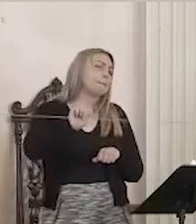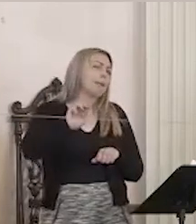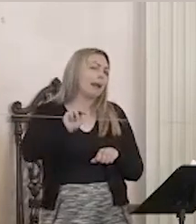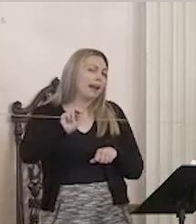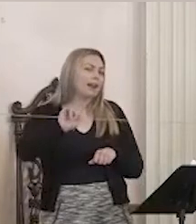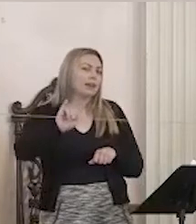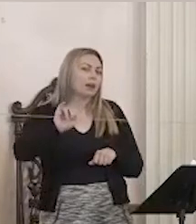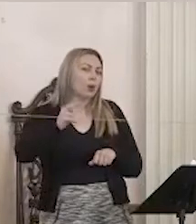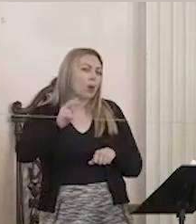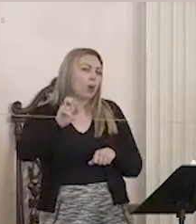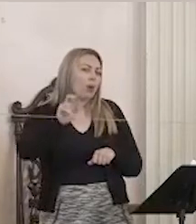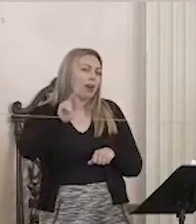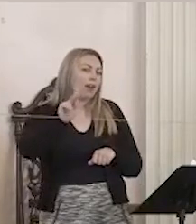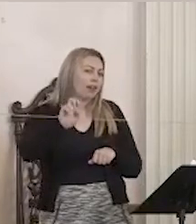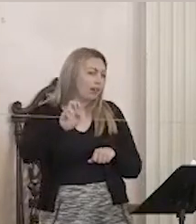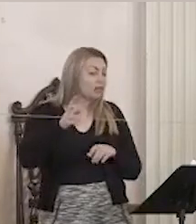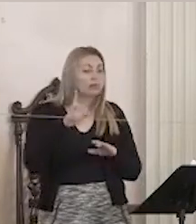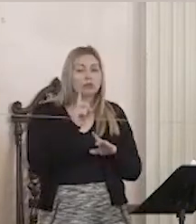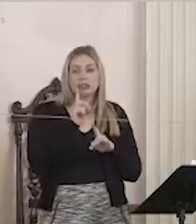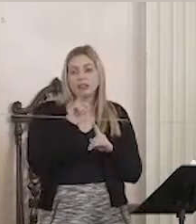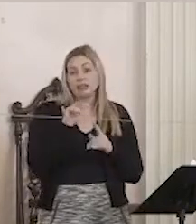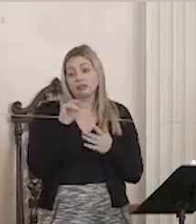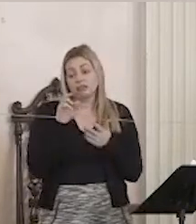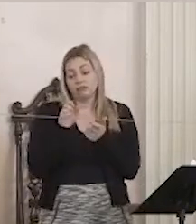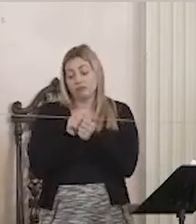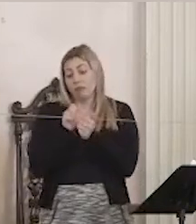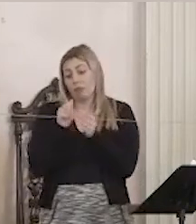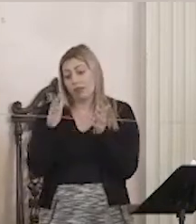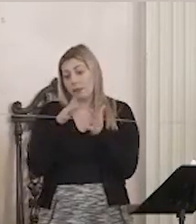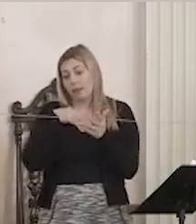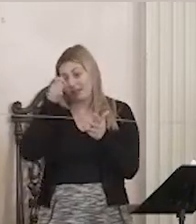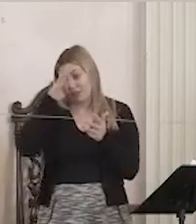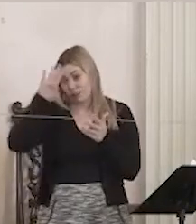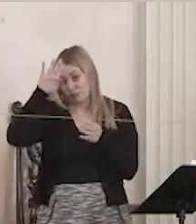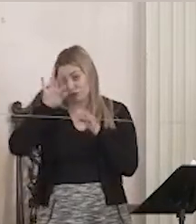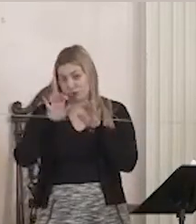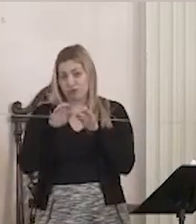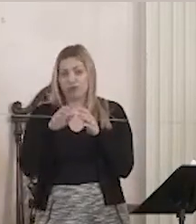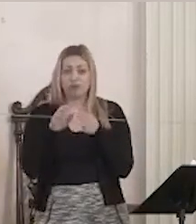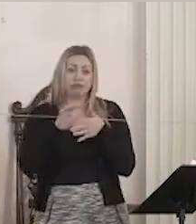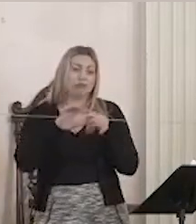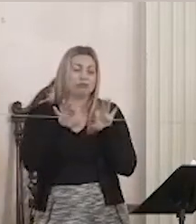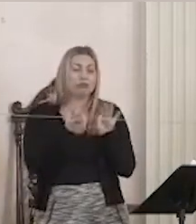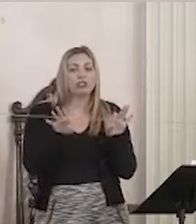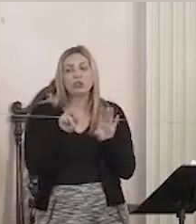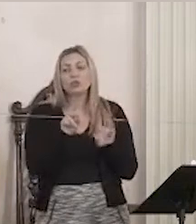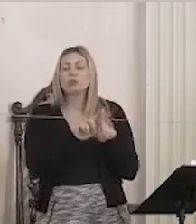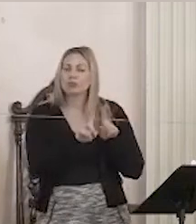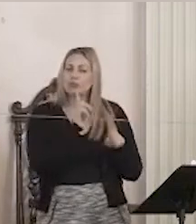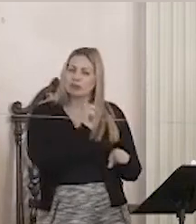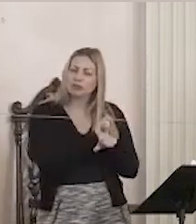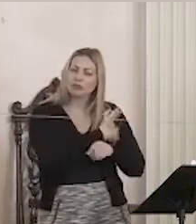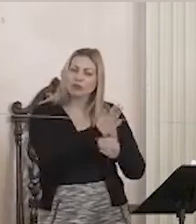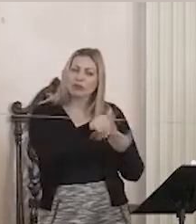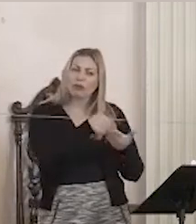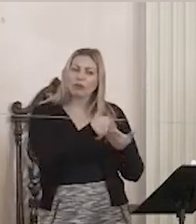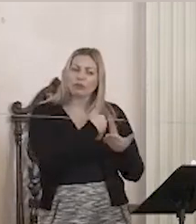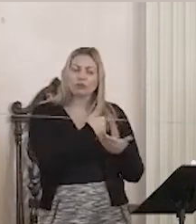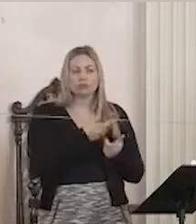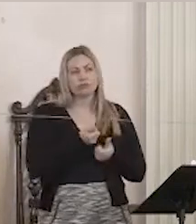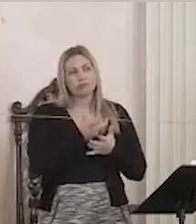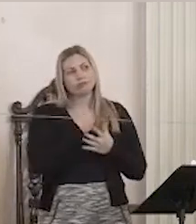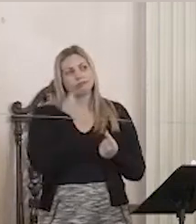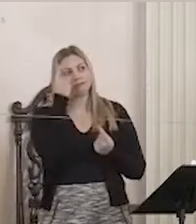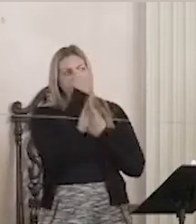my anthropology college degrees, but rather All Souls that really got me thinking